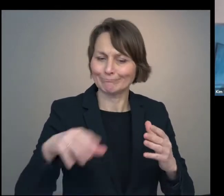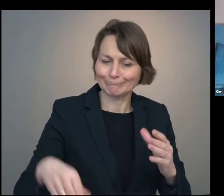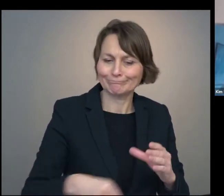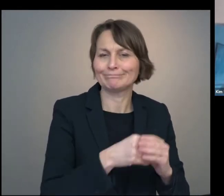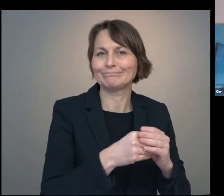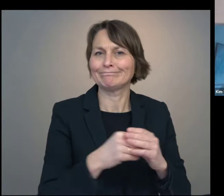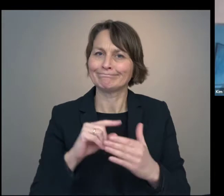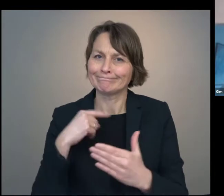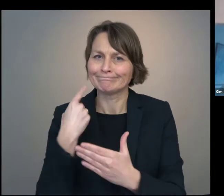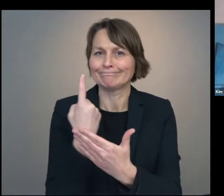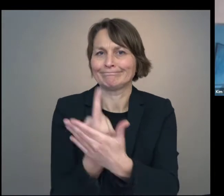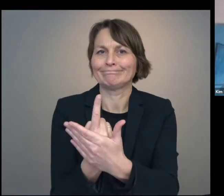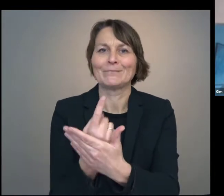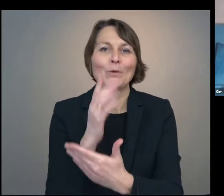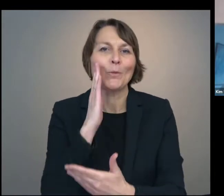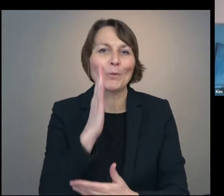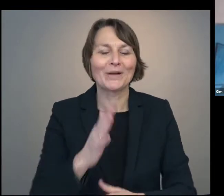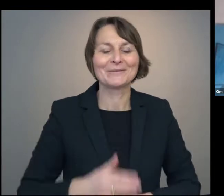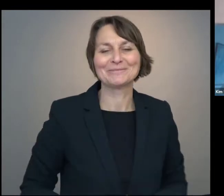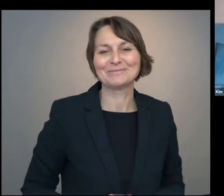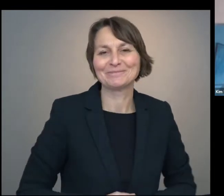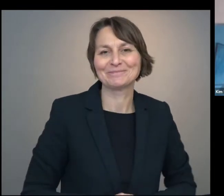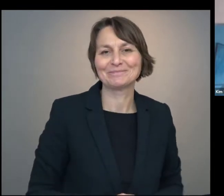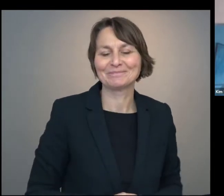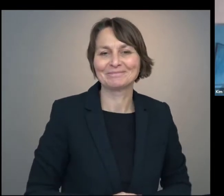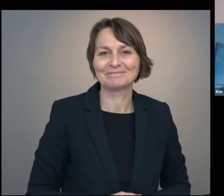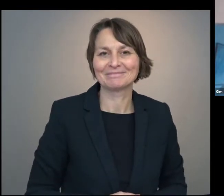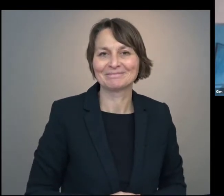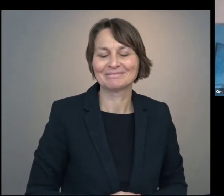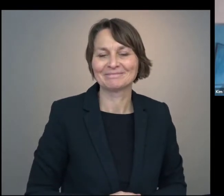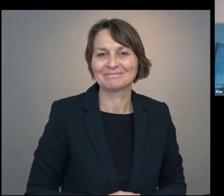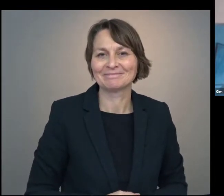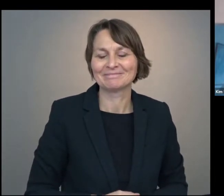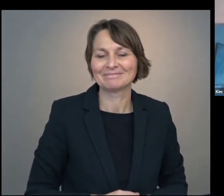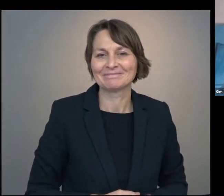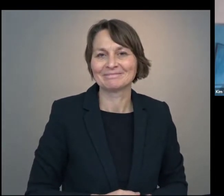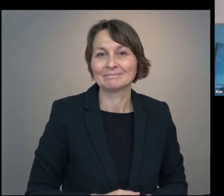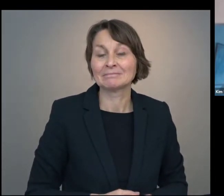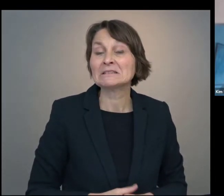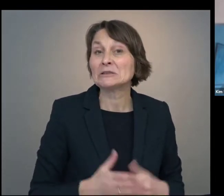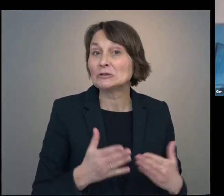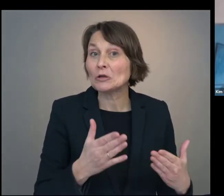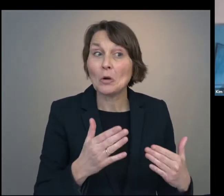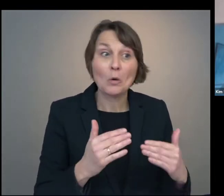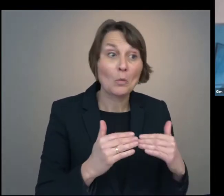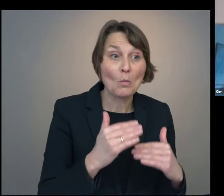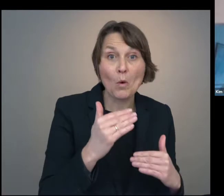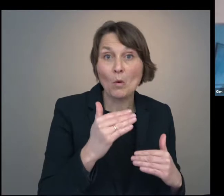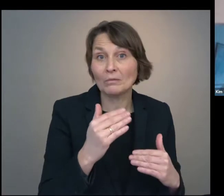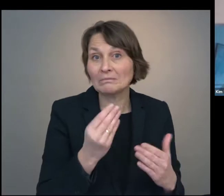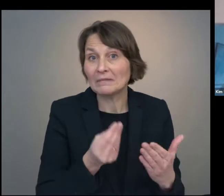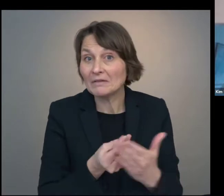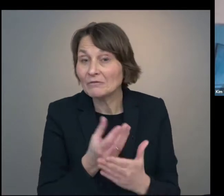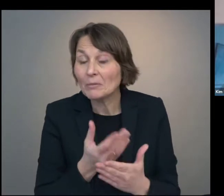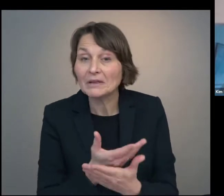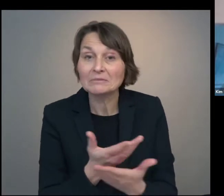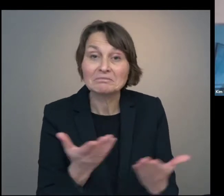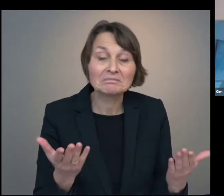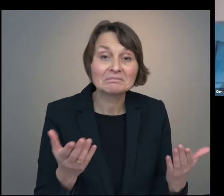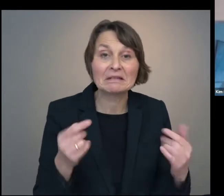the interpretation, the signing to be included in that. But for any other information